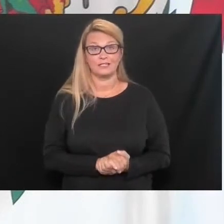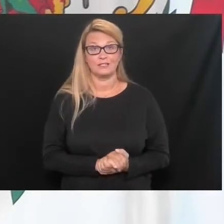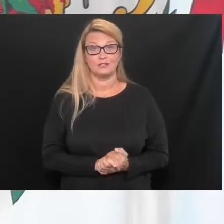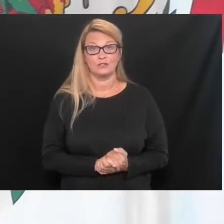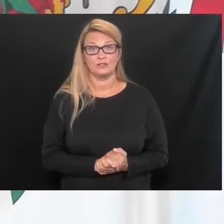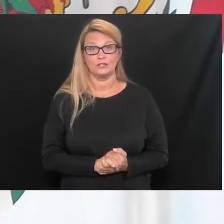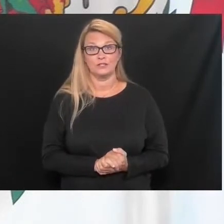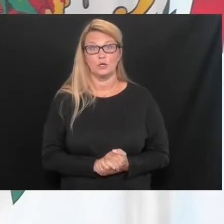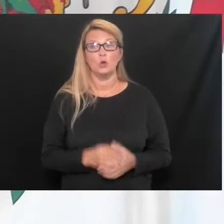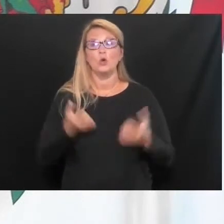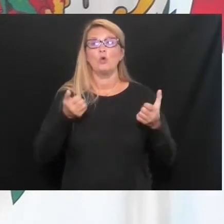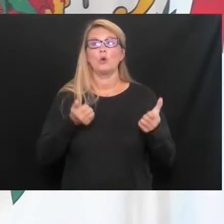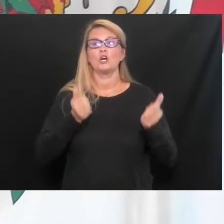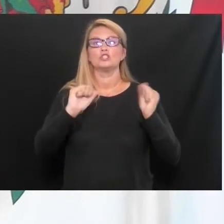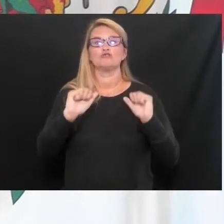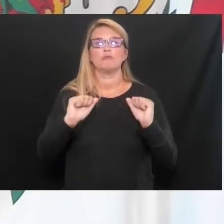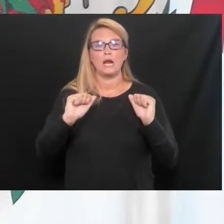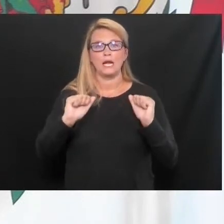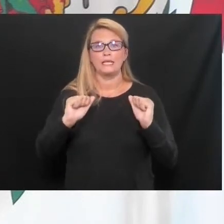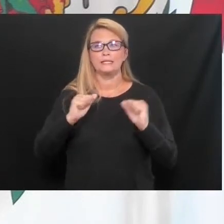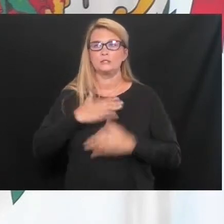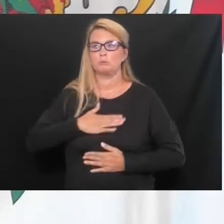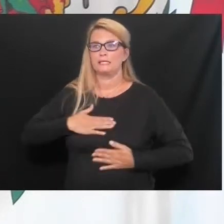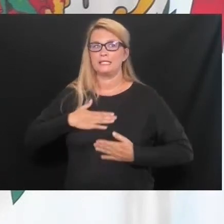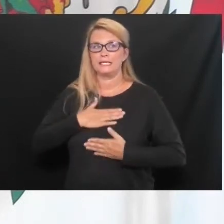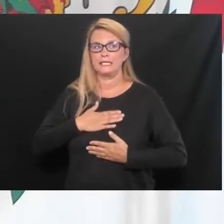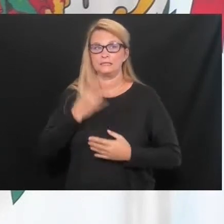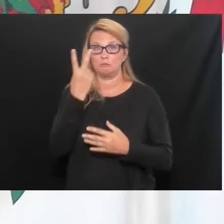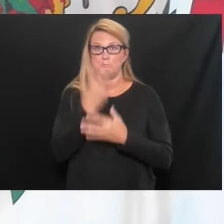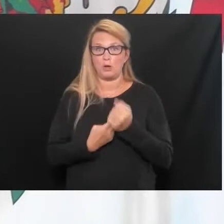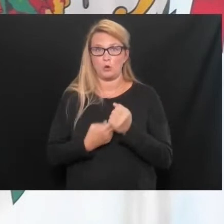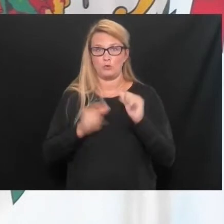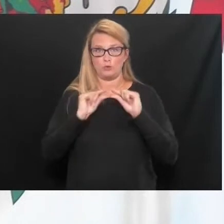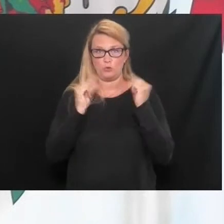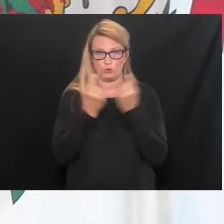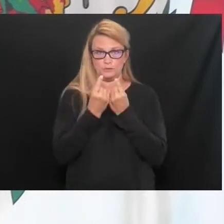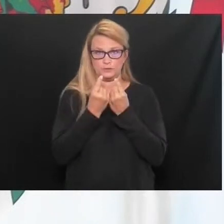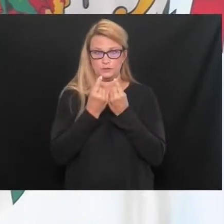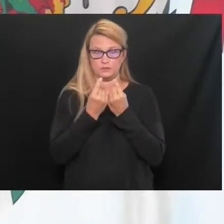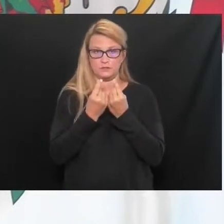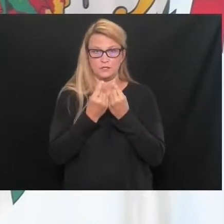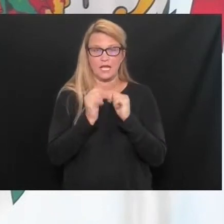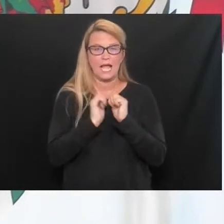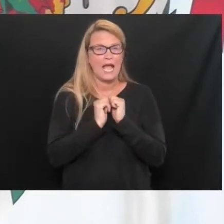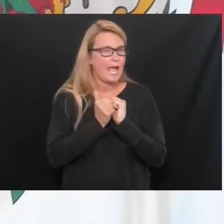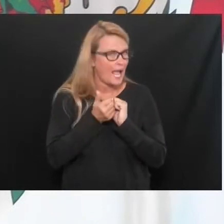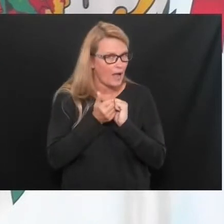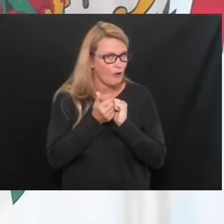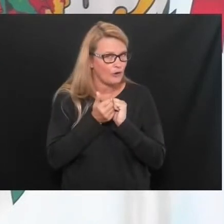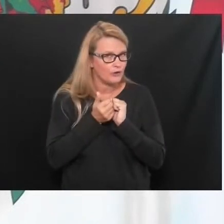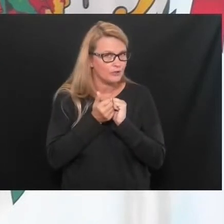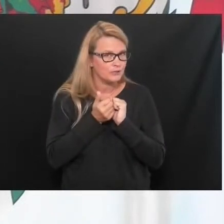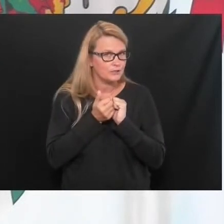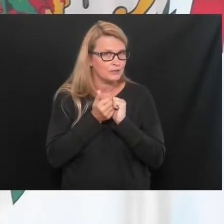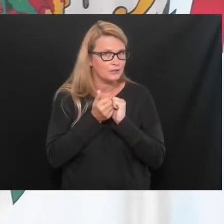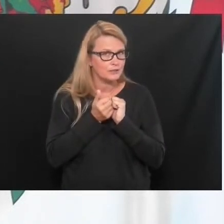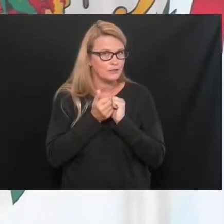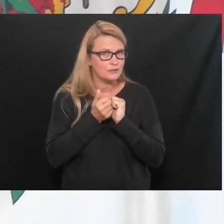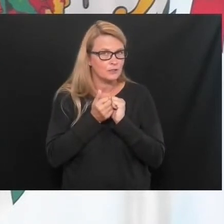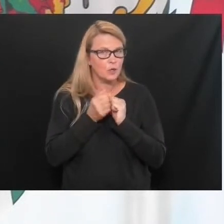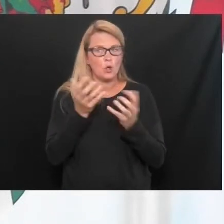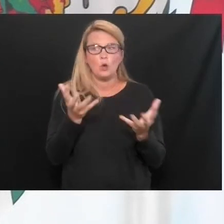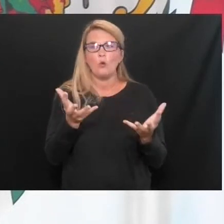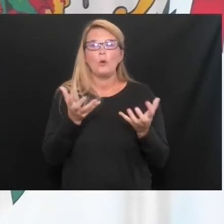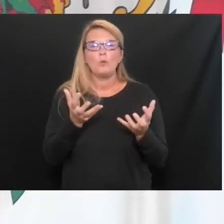trying to appease both groups. And the reason we're trying to do that is we're trying to keep everybody moving